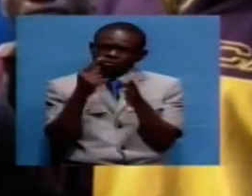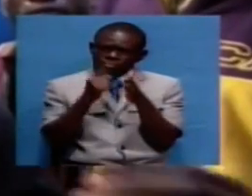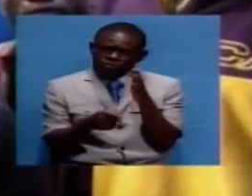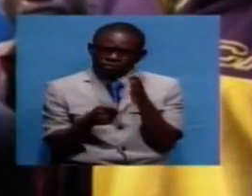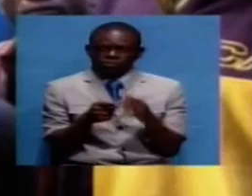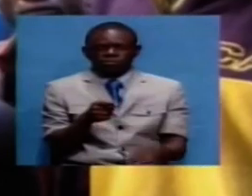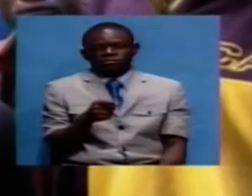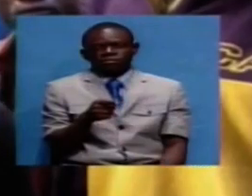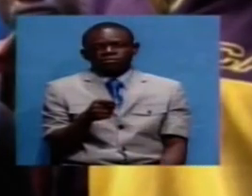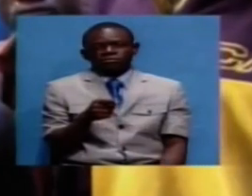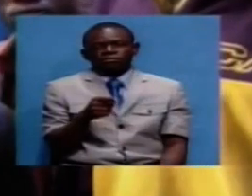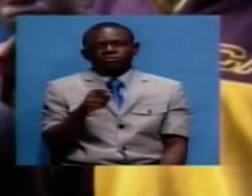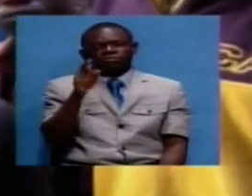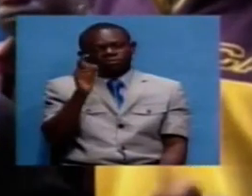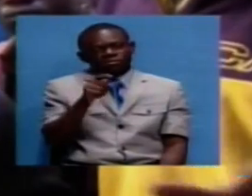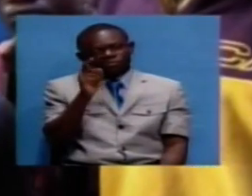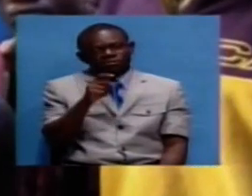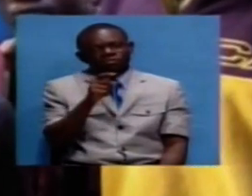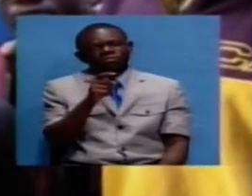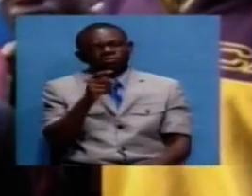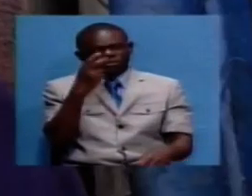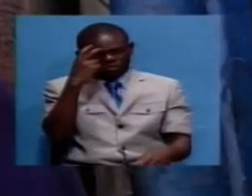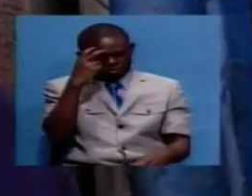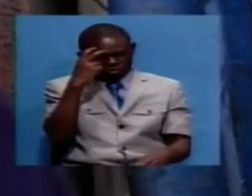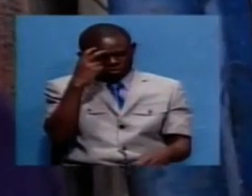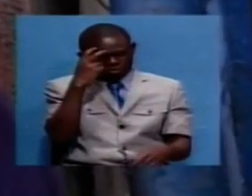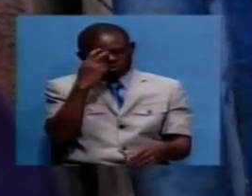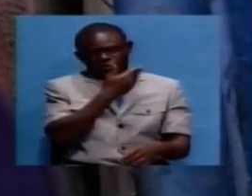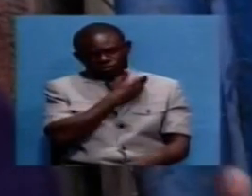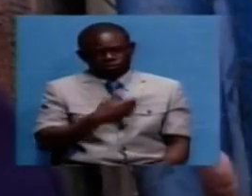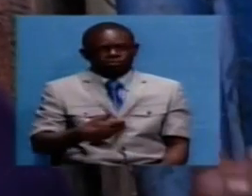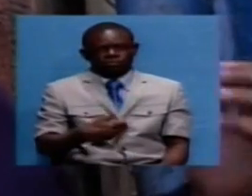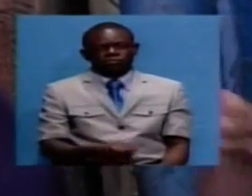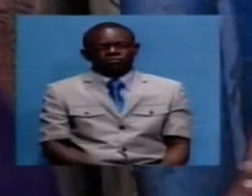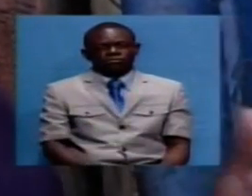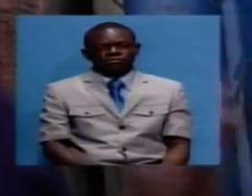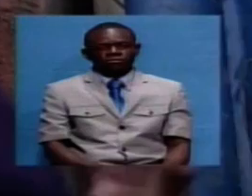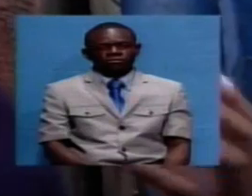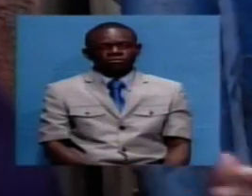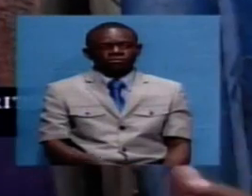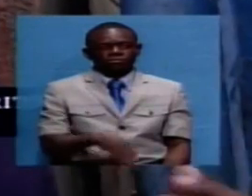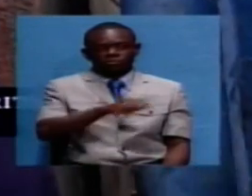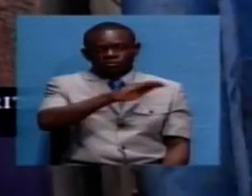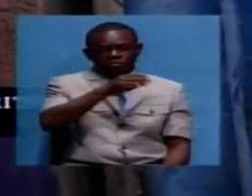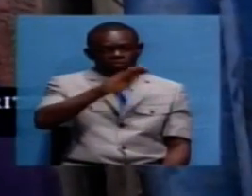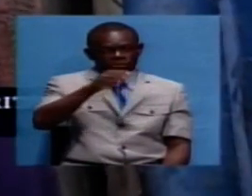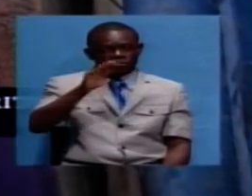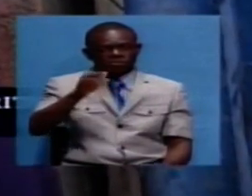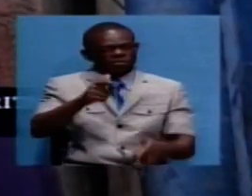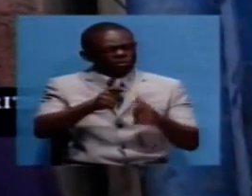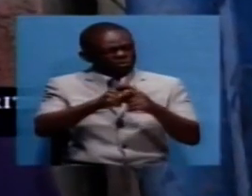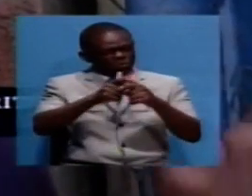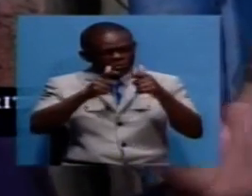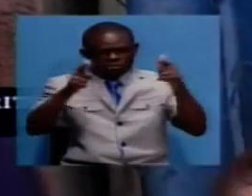proper security yamene zamba kuona vonse bamevichitika. Hii city market ni market ikulu maningi mno Mzambia.